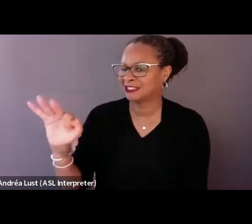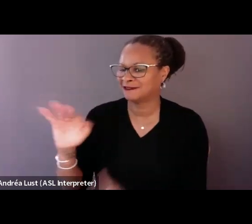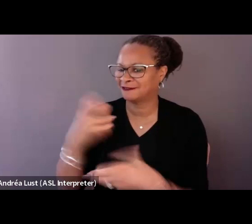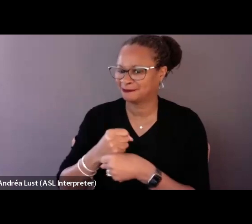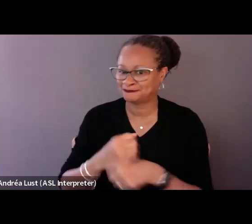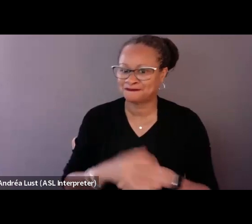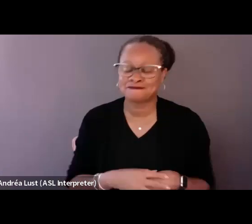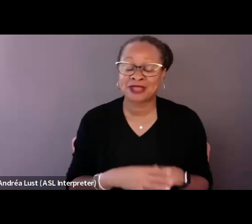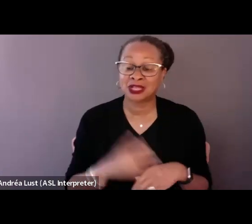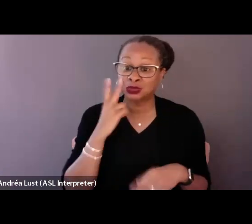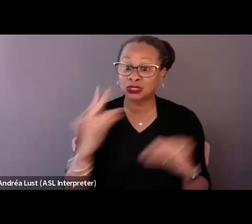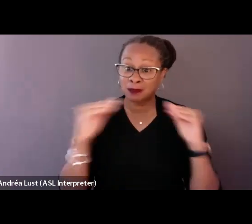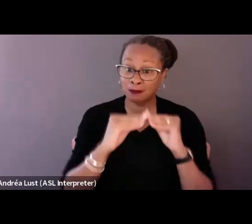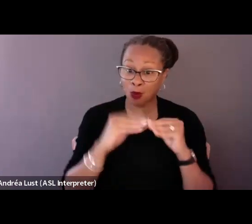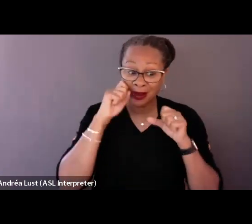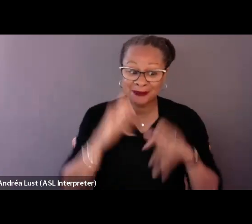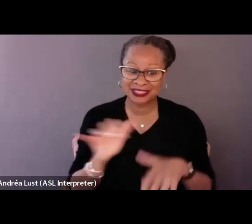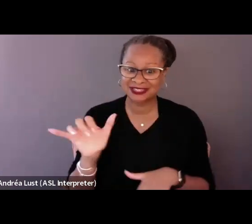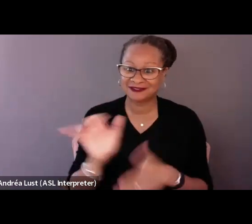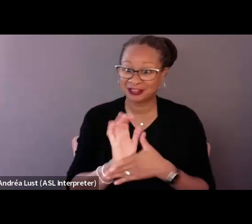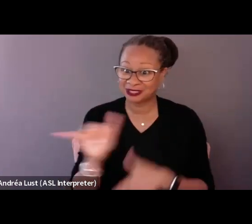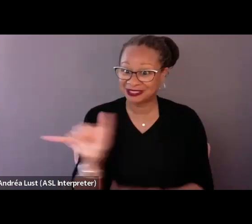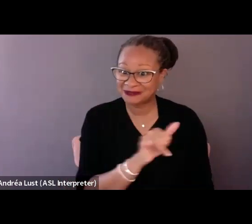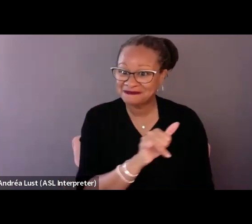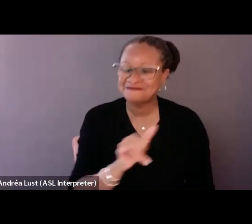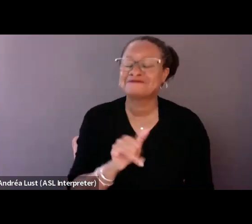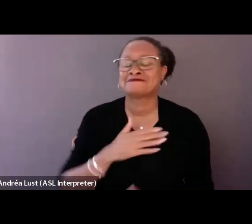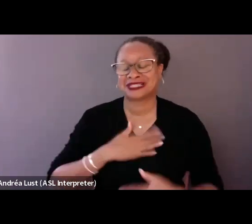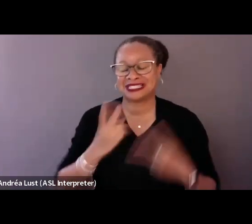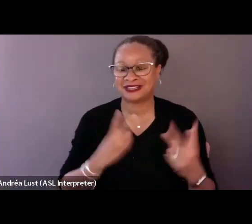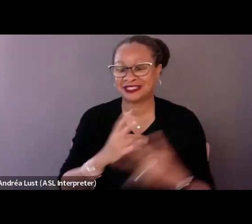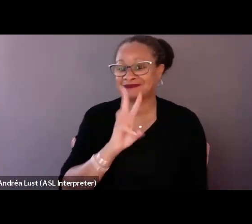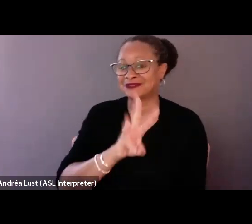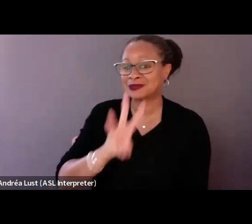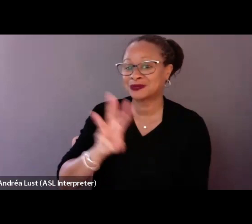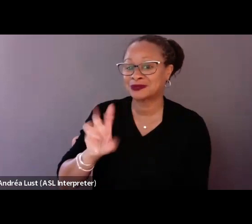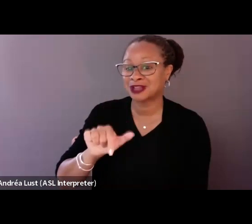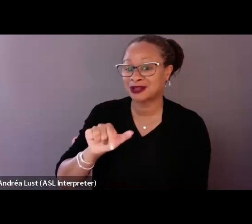To see more amazing films like this, please visit